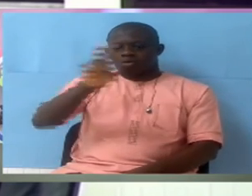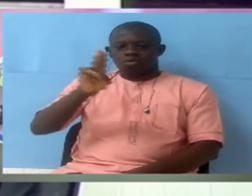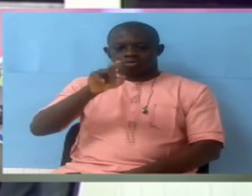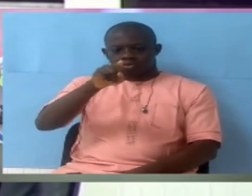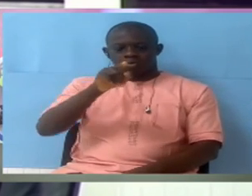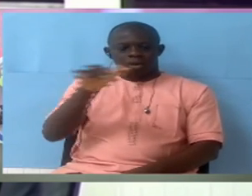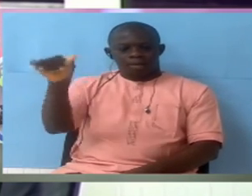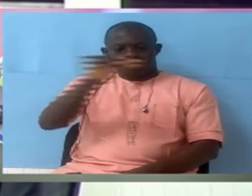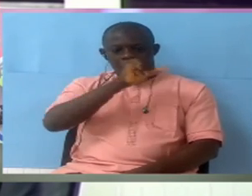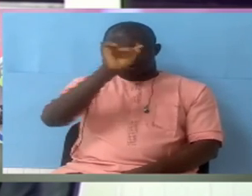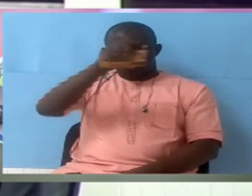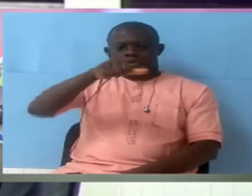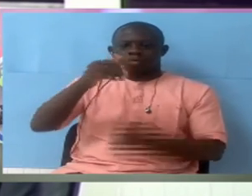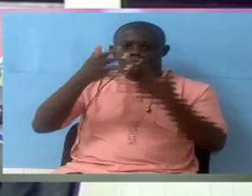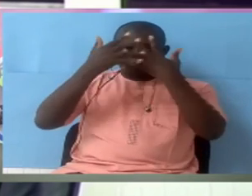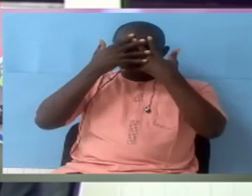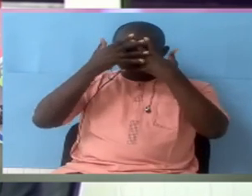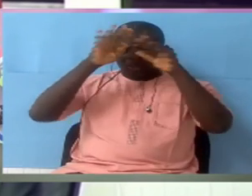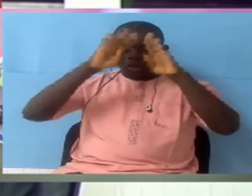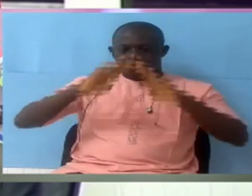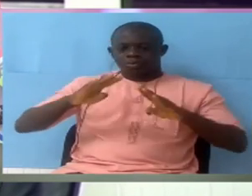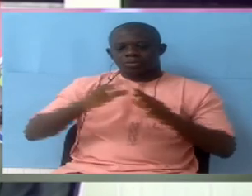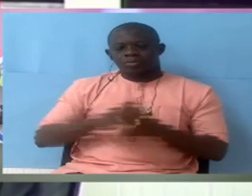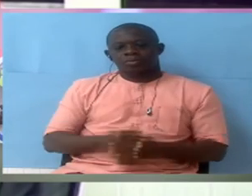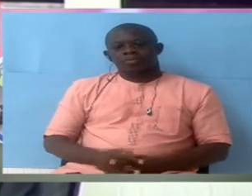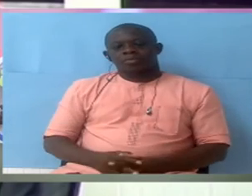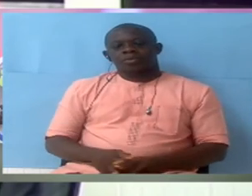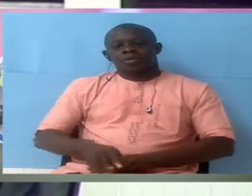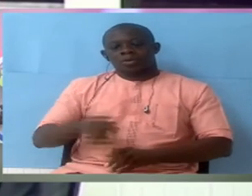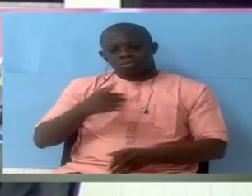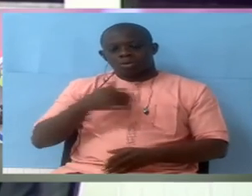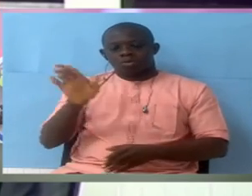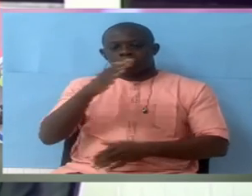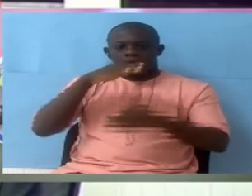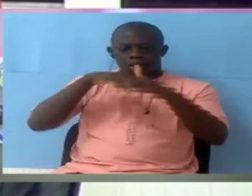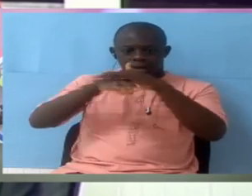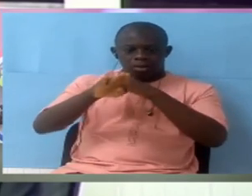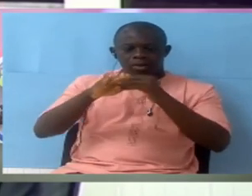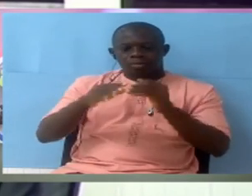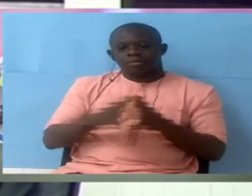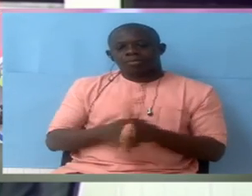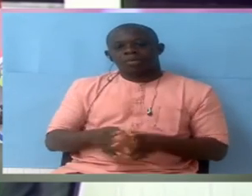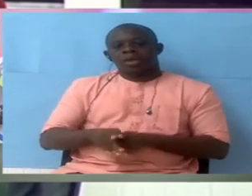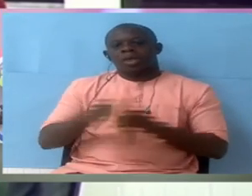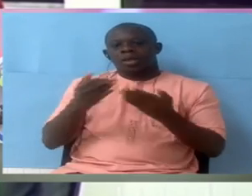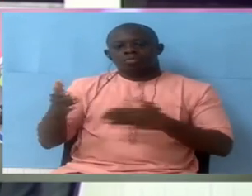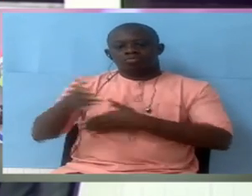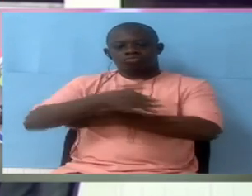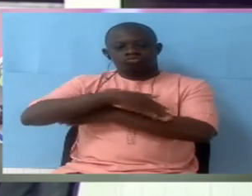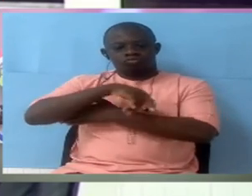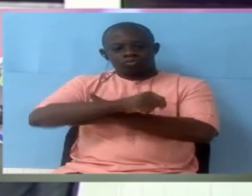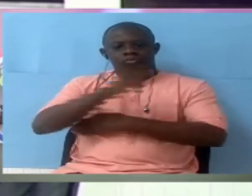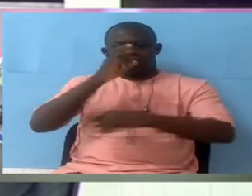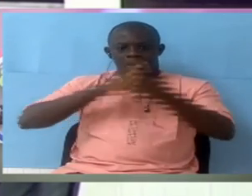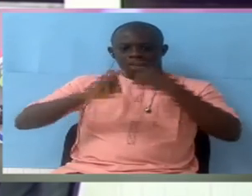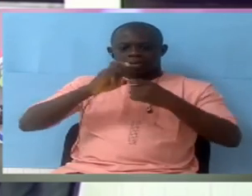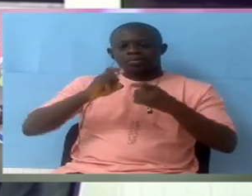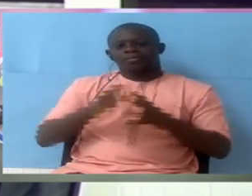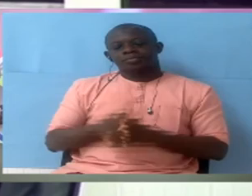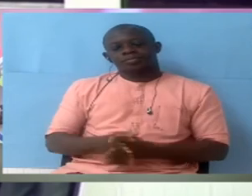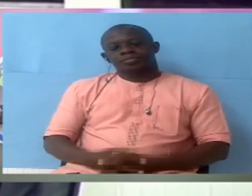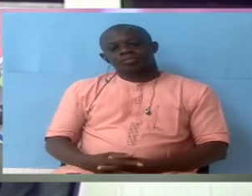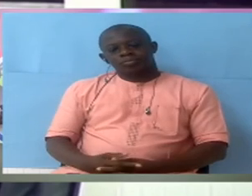cell. Mu ne ma dédit, déllu ci sa cell bi. So I went in. Ma duga. And they locked me in. Ñu dal di ma tecc ci